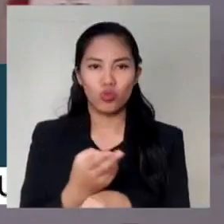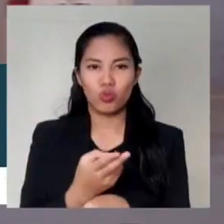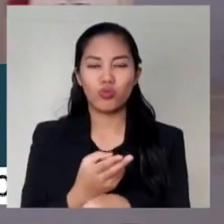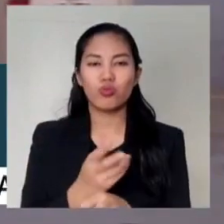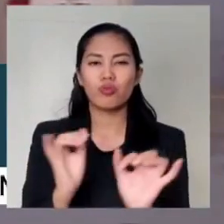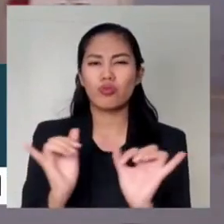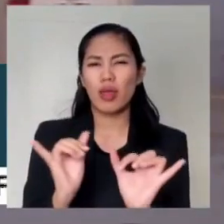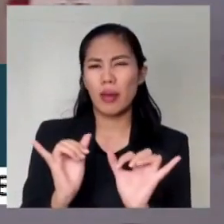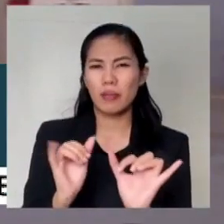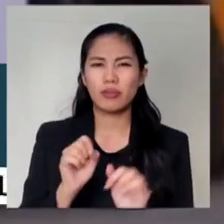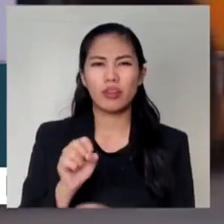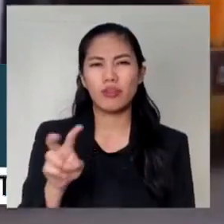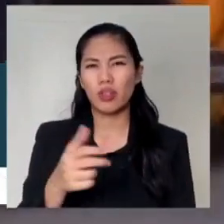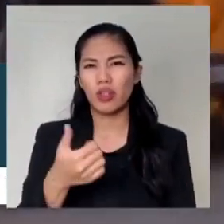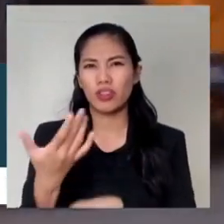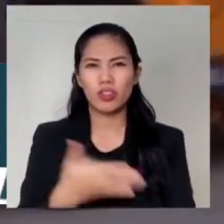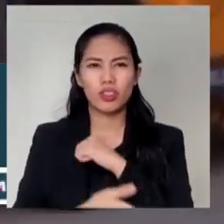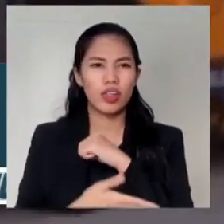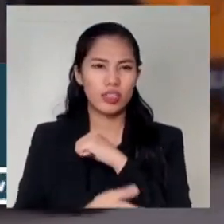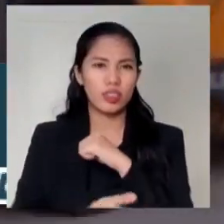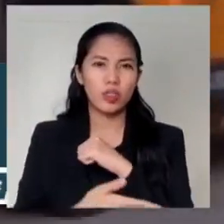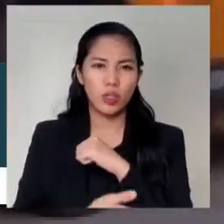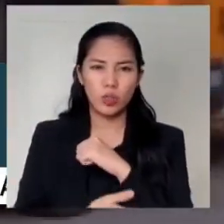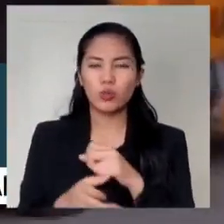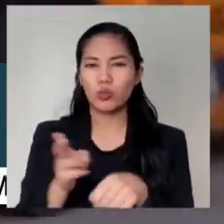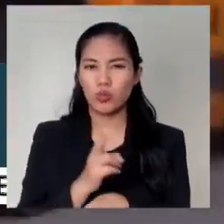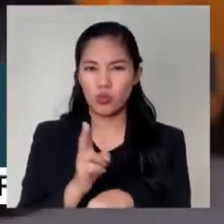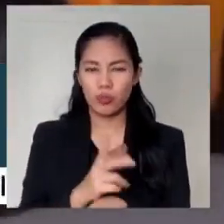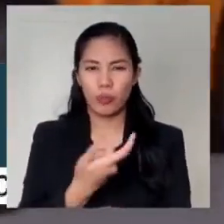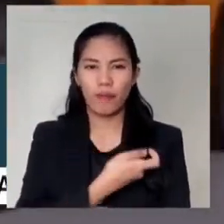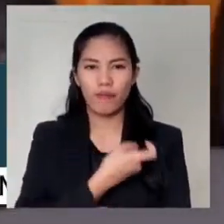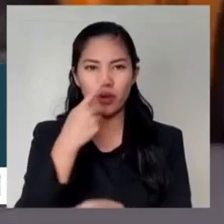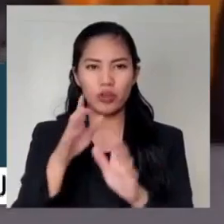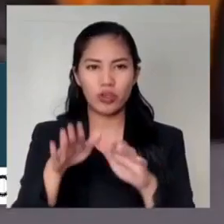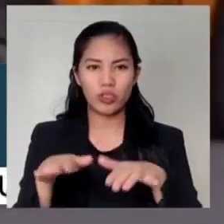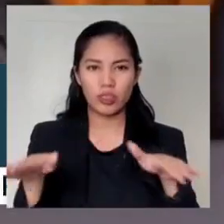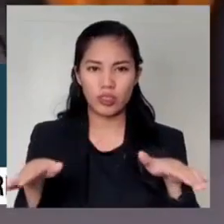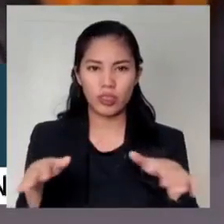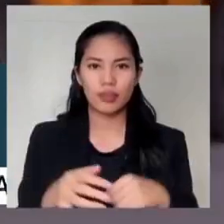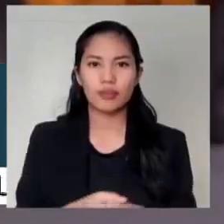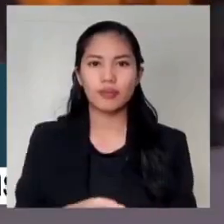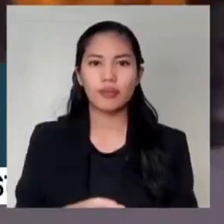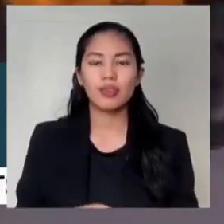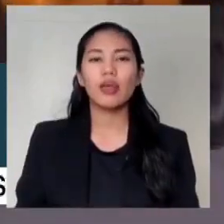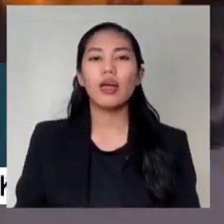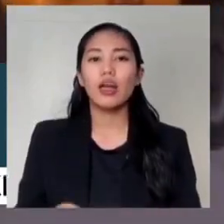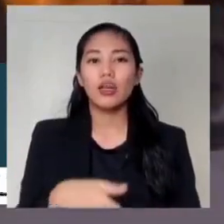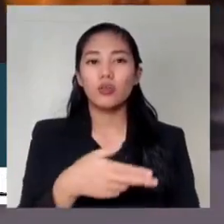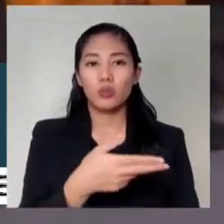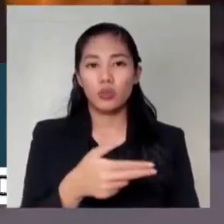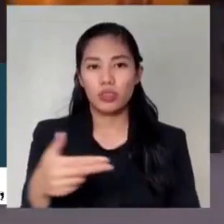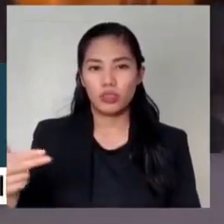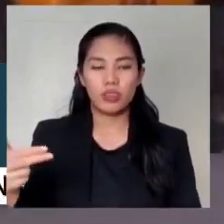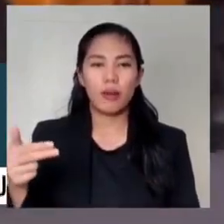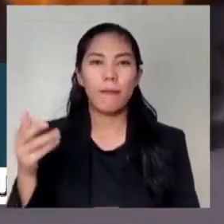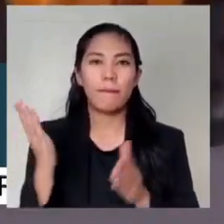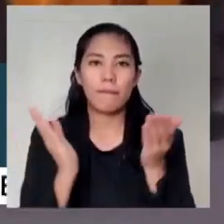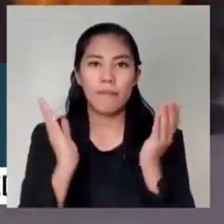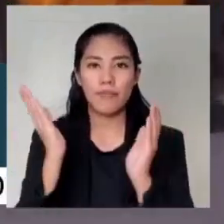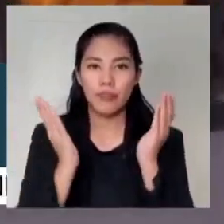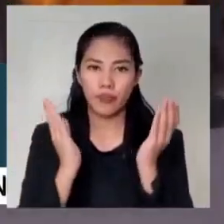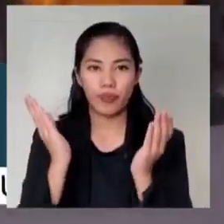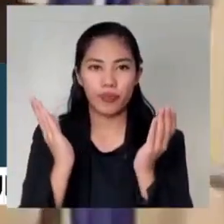the vaccine is being administered to children. So far, Indonesia, Malaysia, and China are using Sinovac for